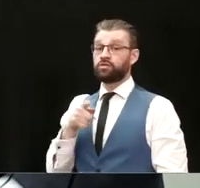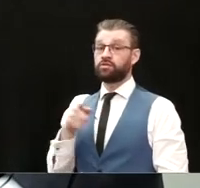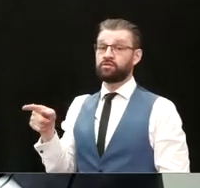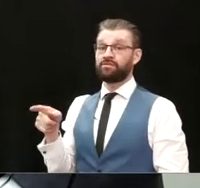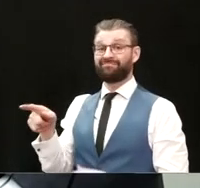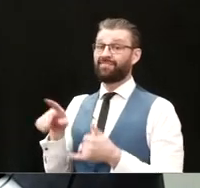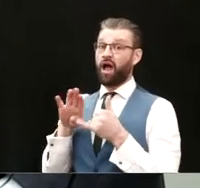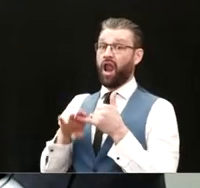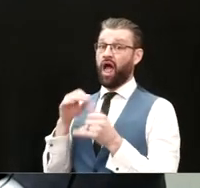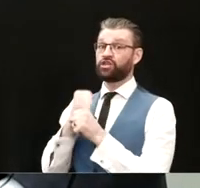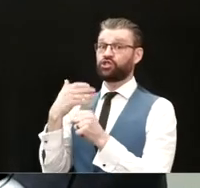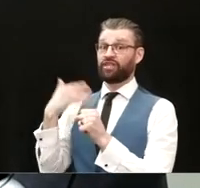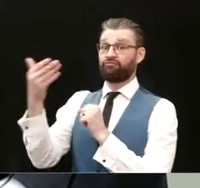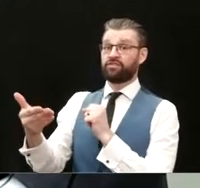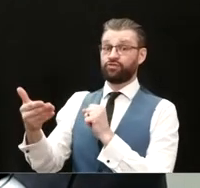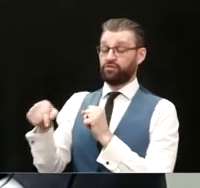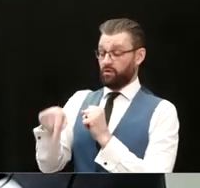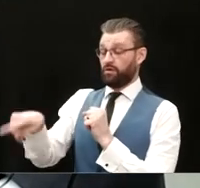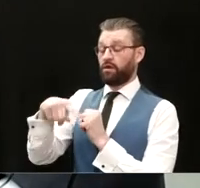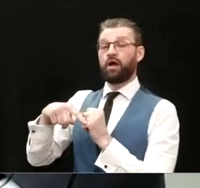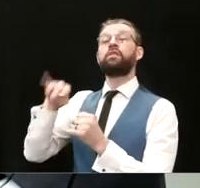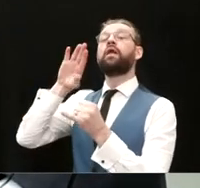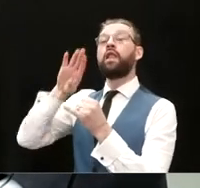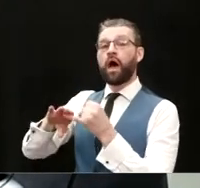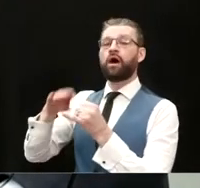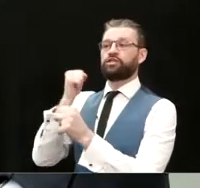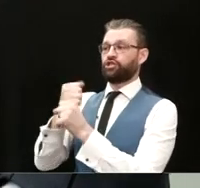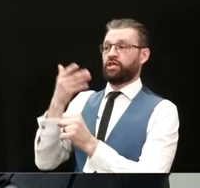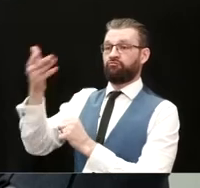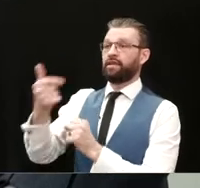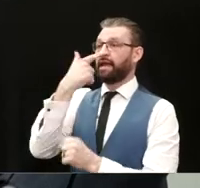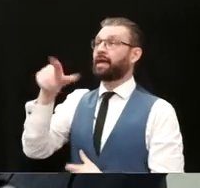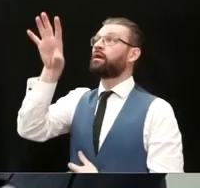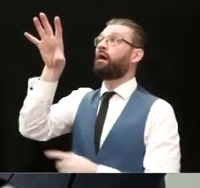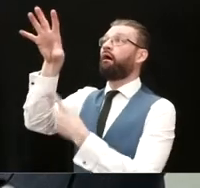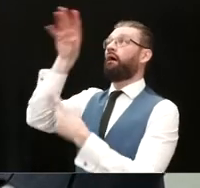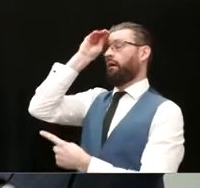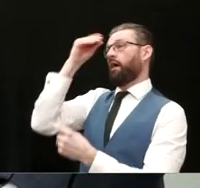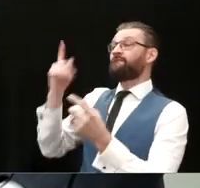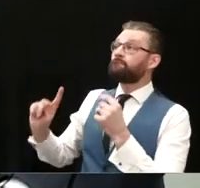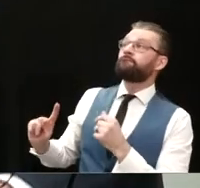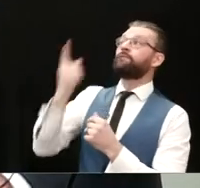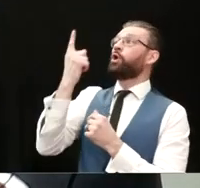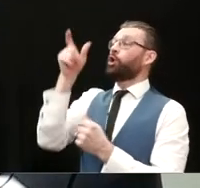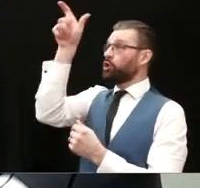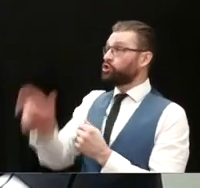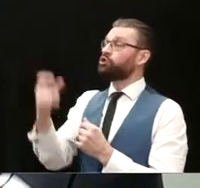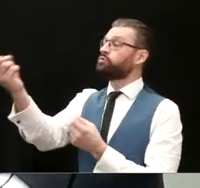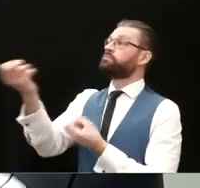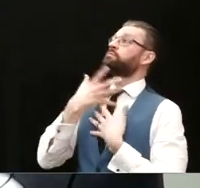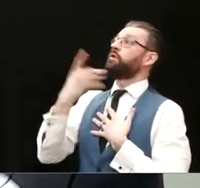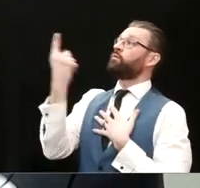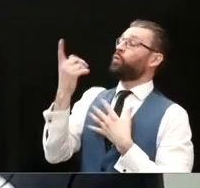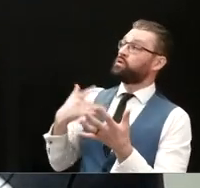also a last generation, the last generation that will hear firsthand testimonies from those